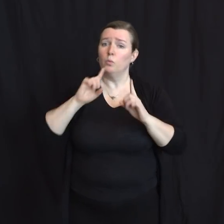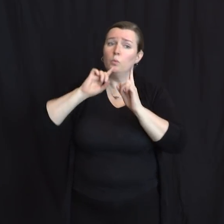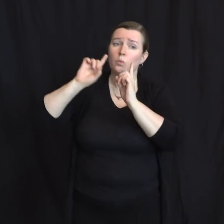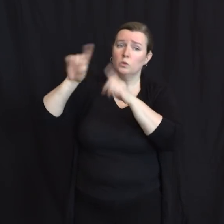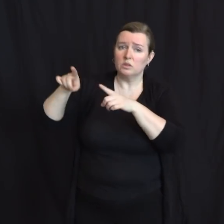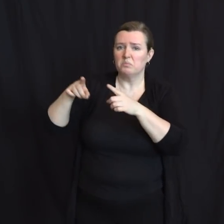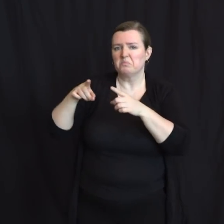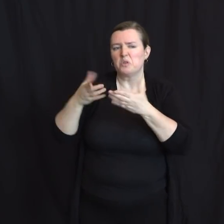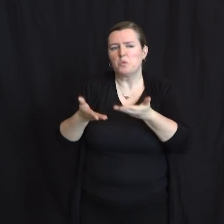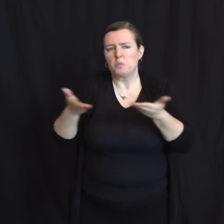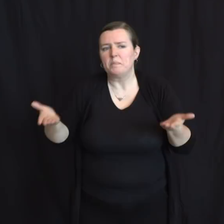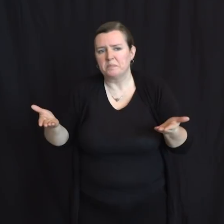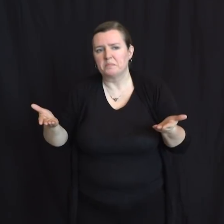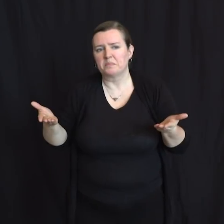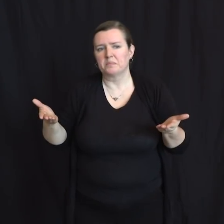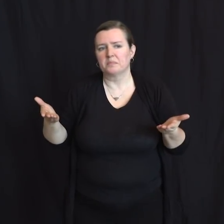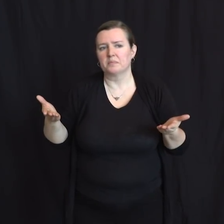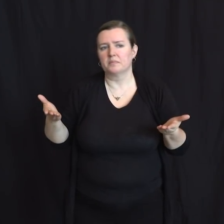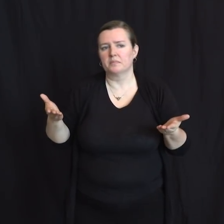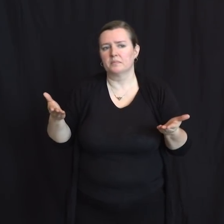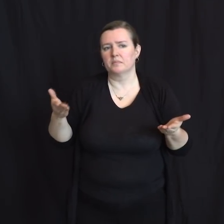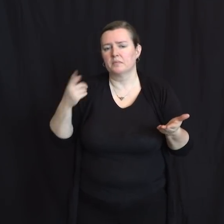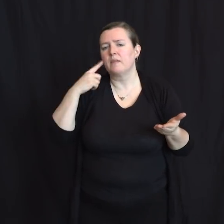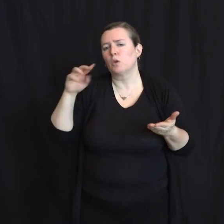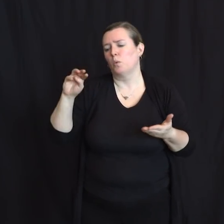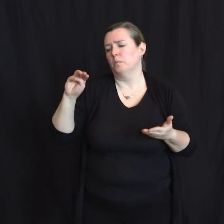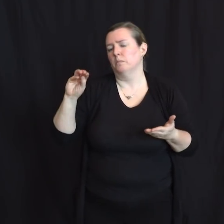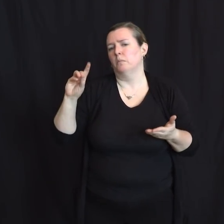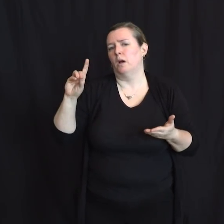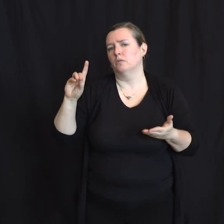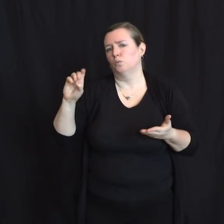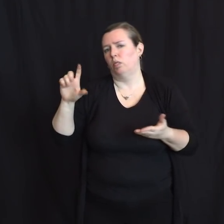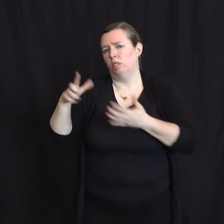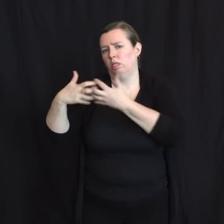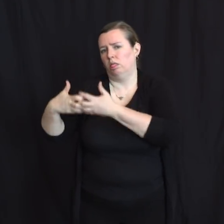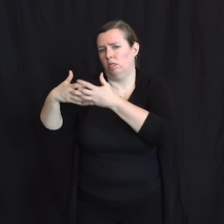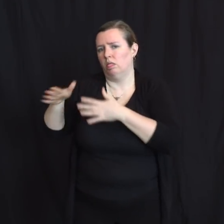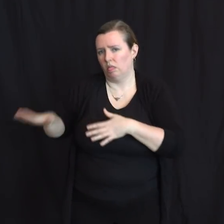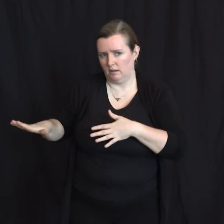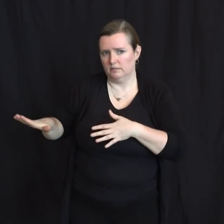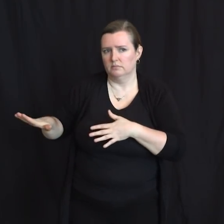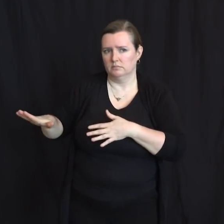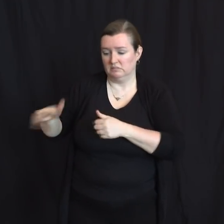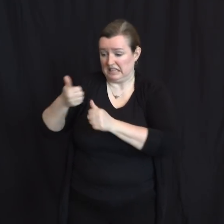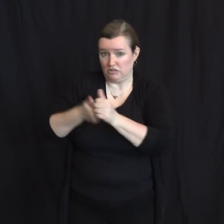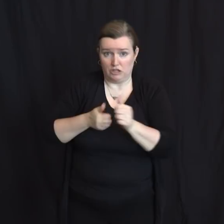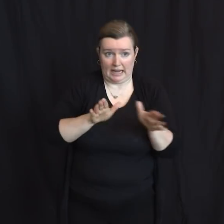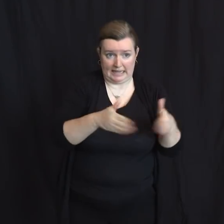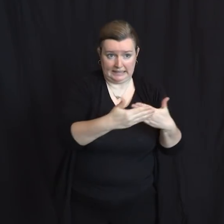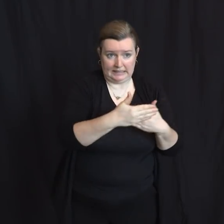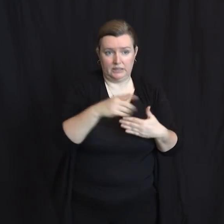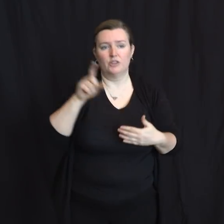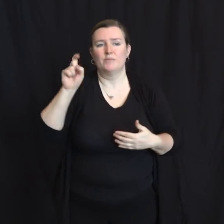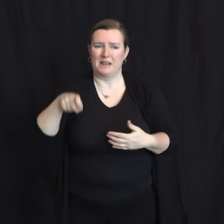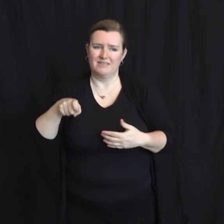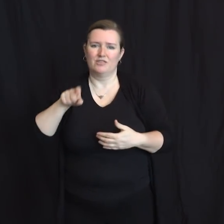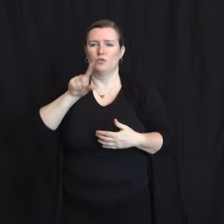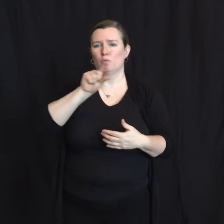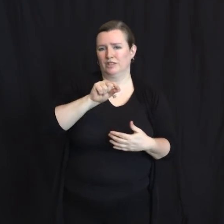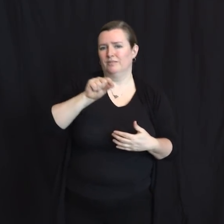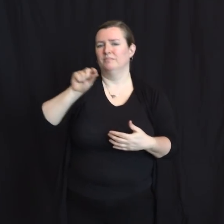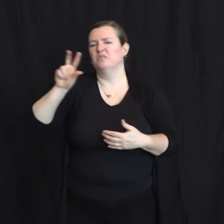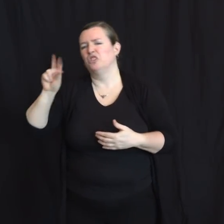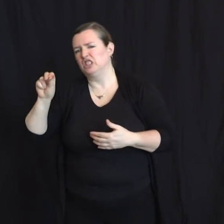second module, and we're looking for the 20 or 30 technicians we need to man it. So this can be expanded